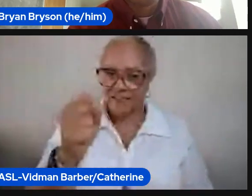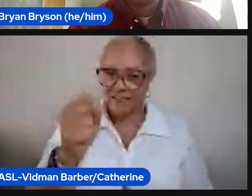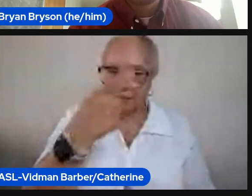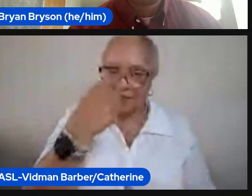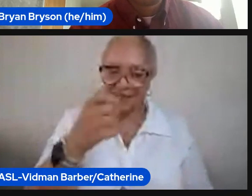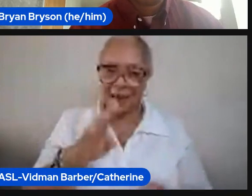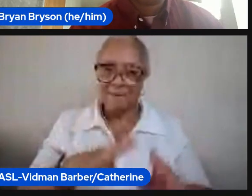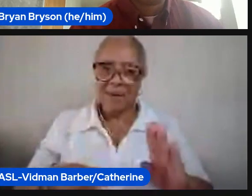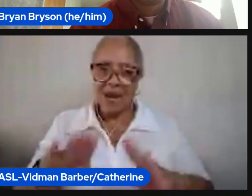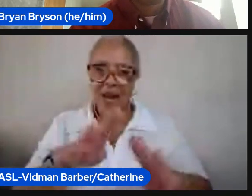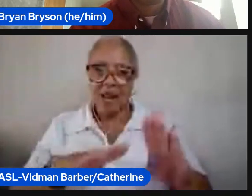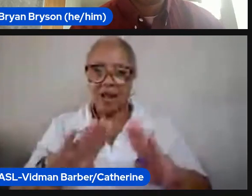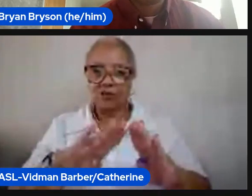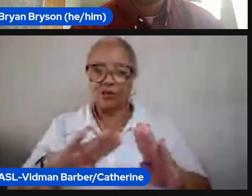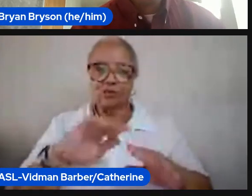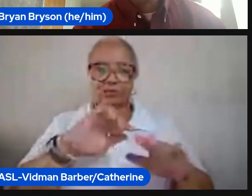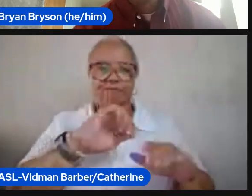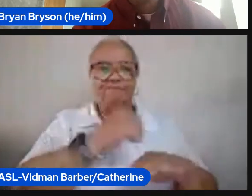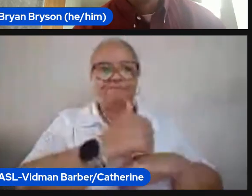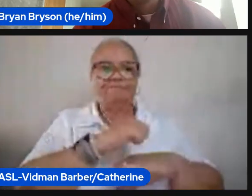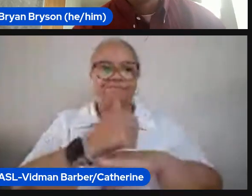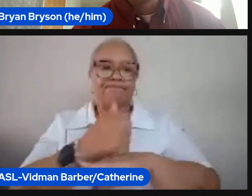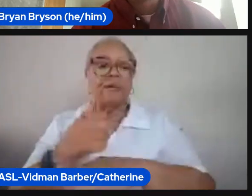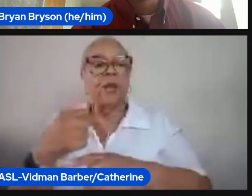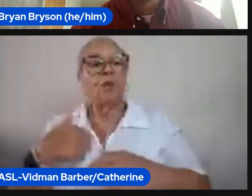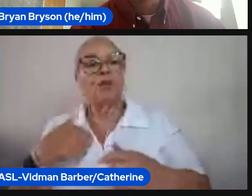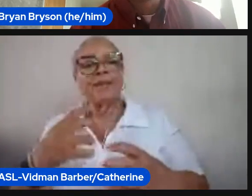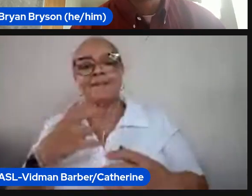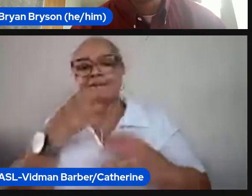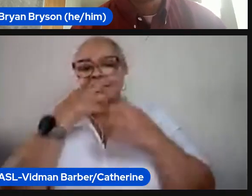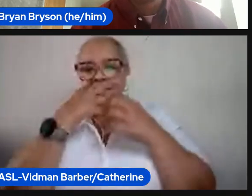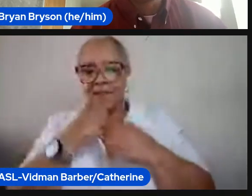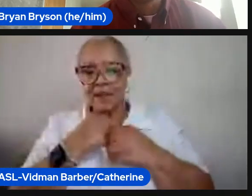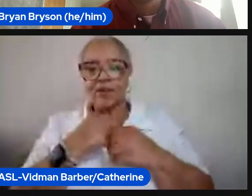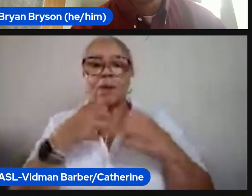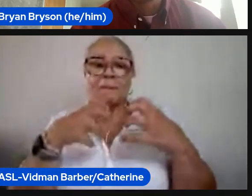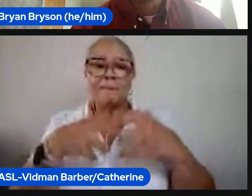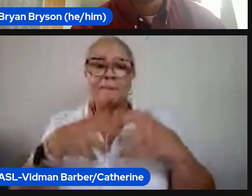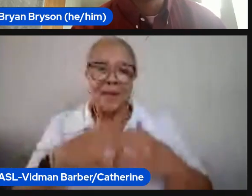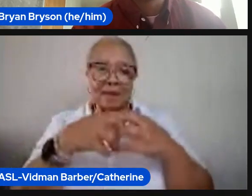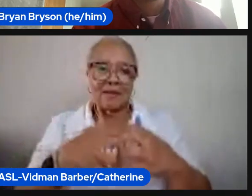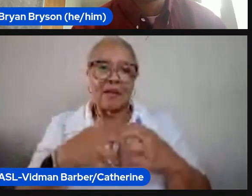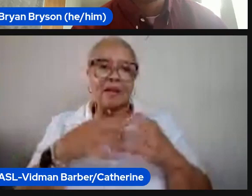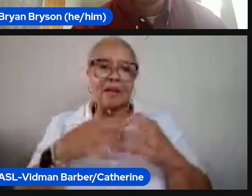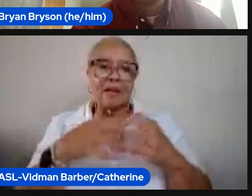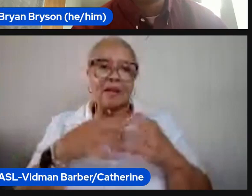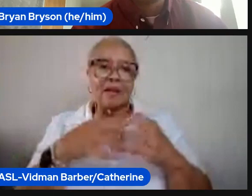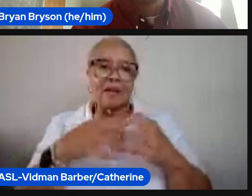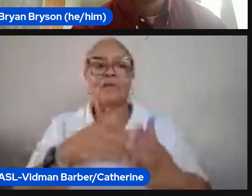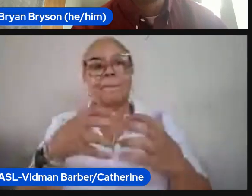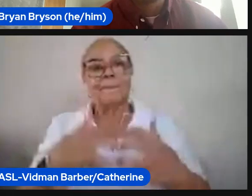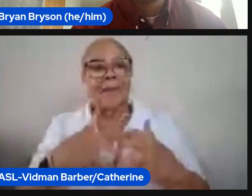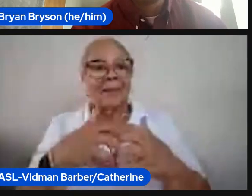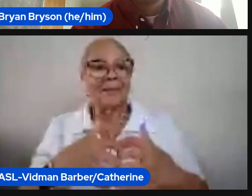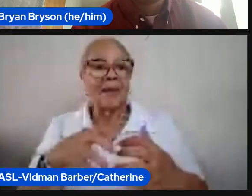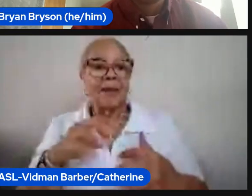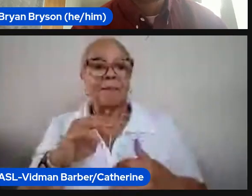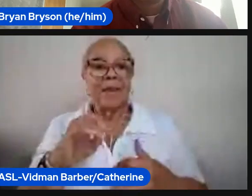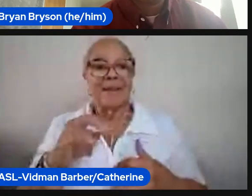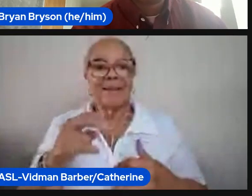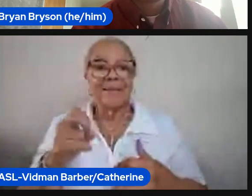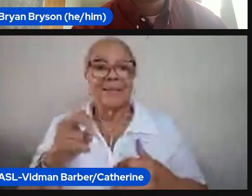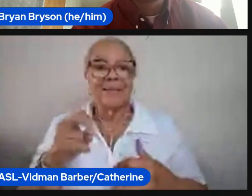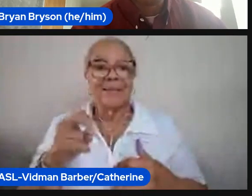biological settings, we value very much mechanism oftentimes. Mechanism is how we develop